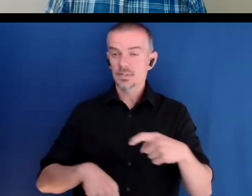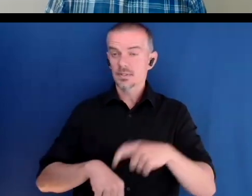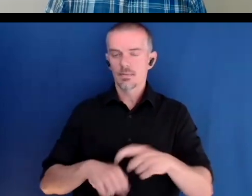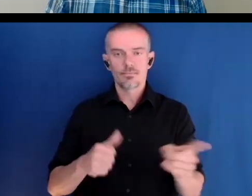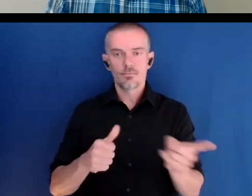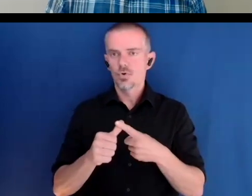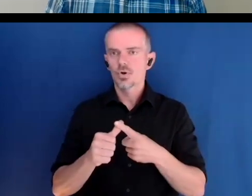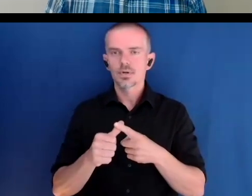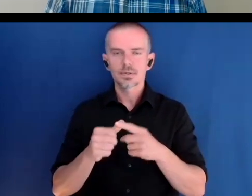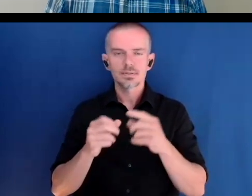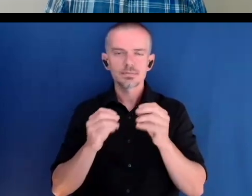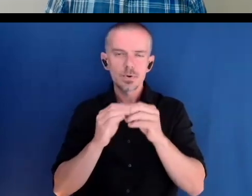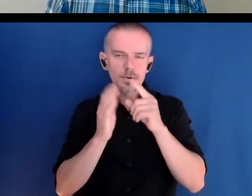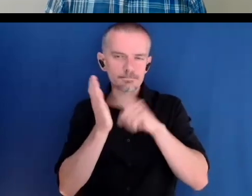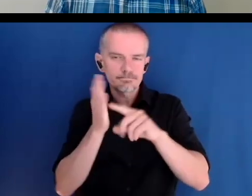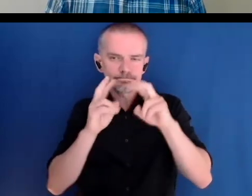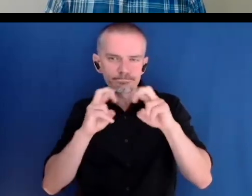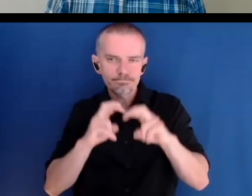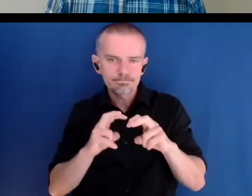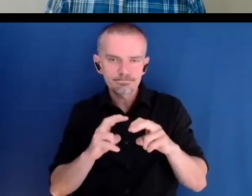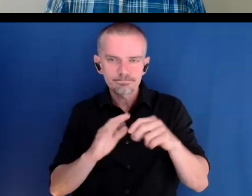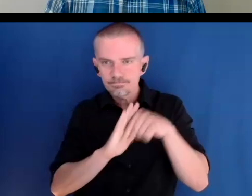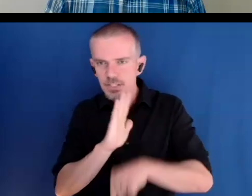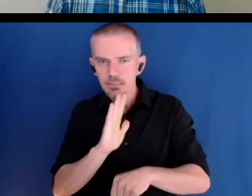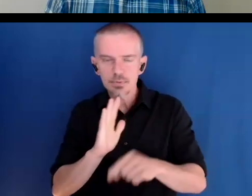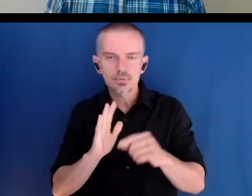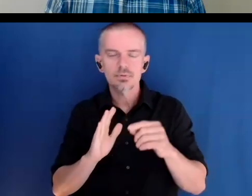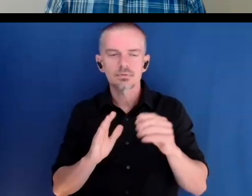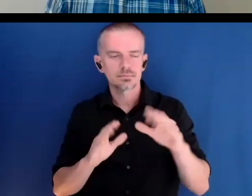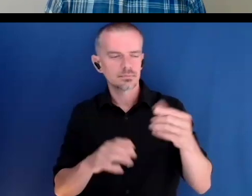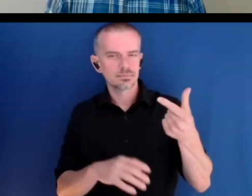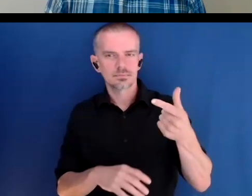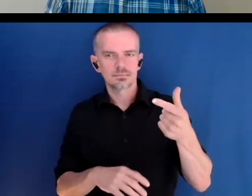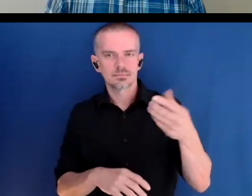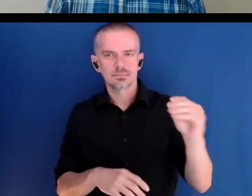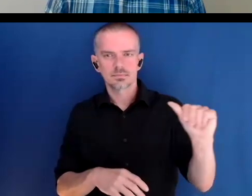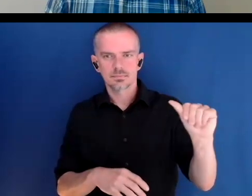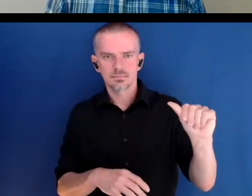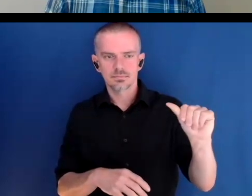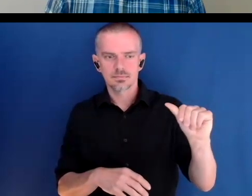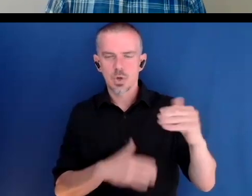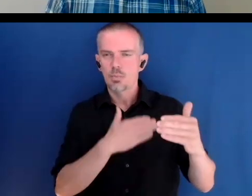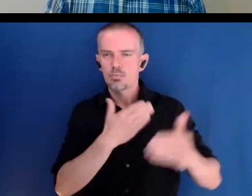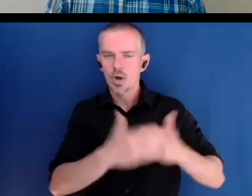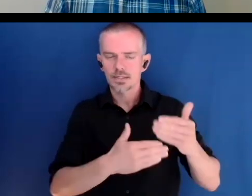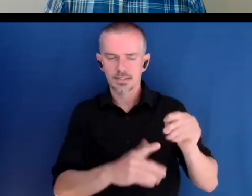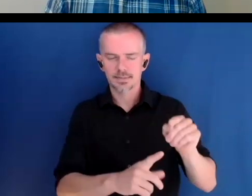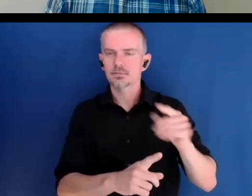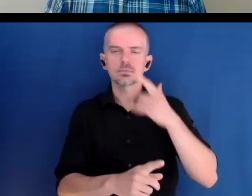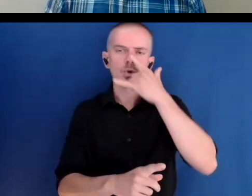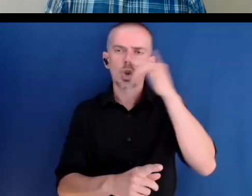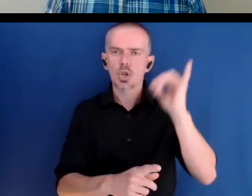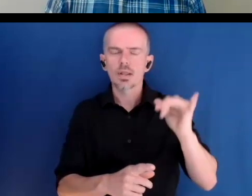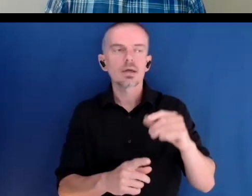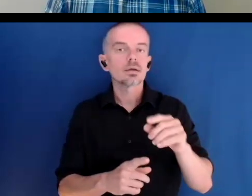to kind of dig a little bit deeper into what these grants and agreements processes look like and how different people